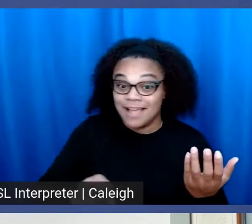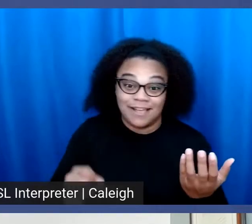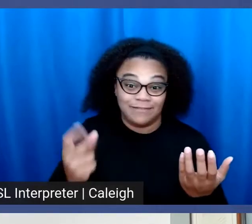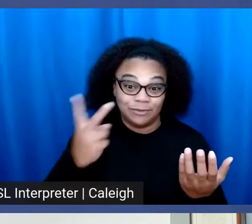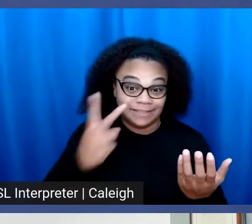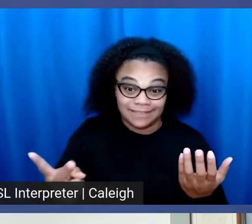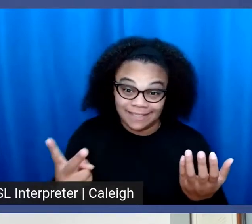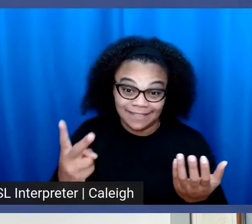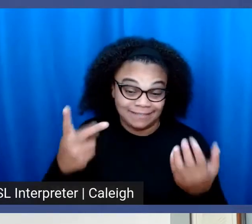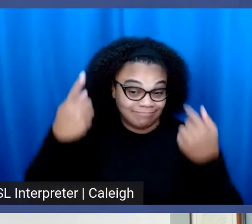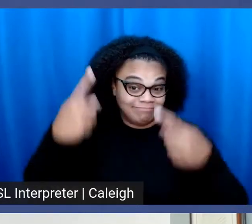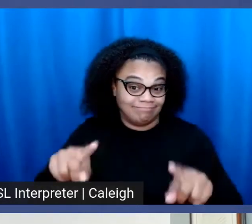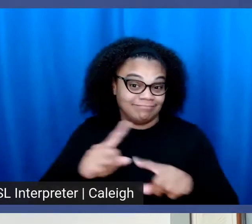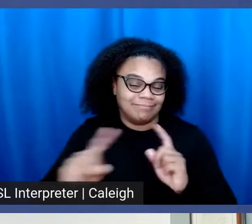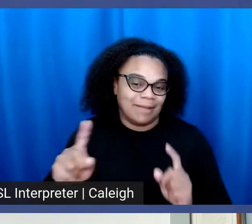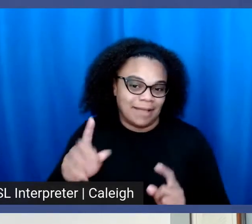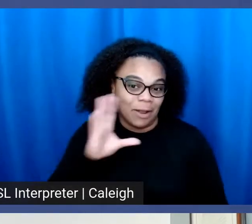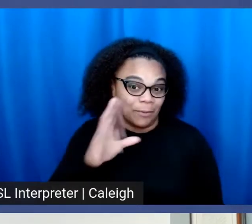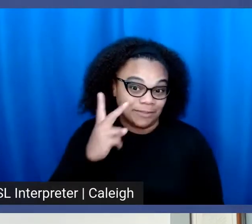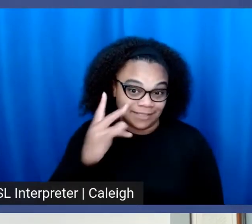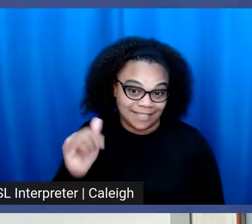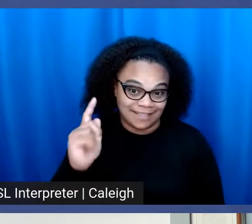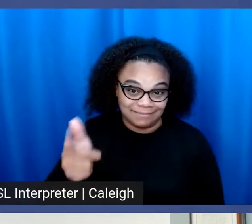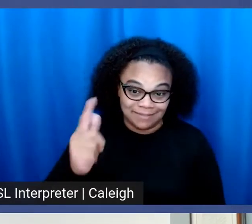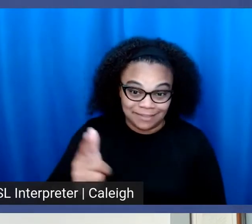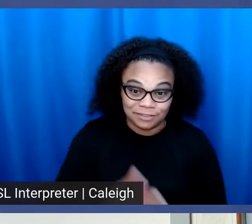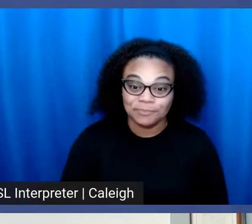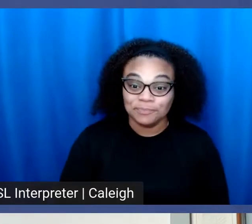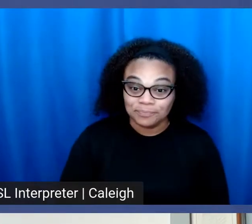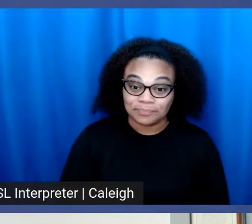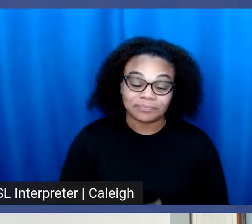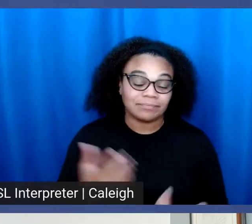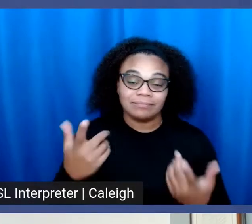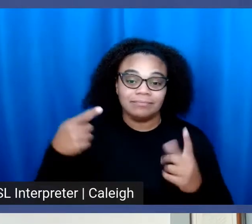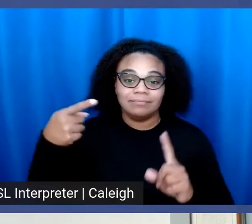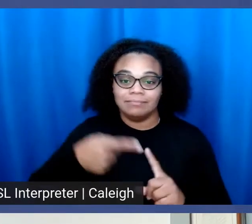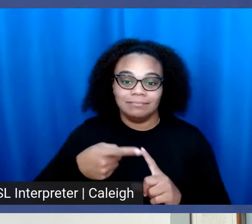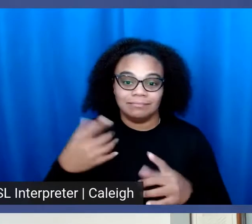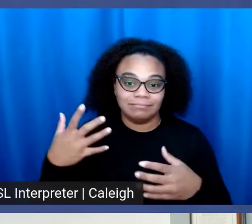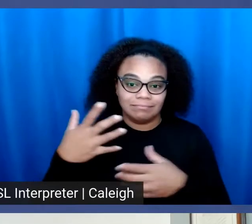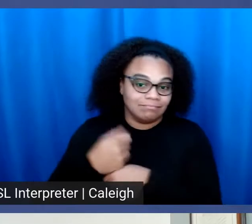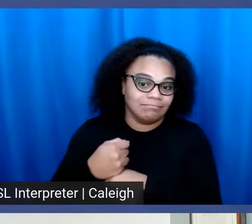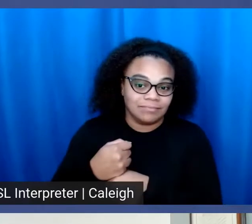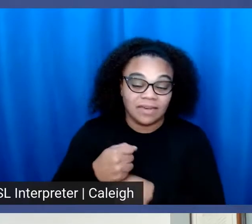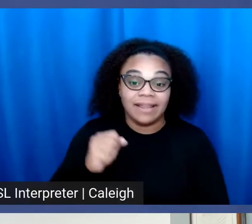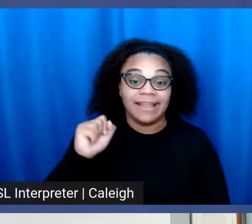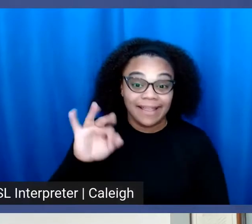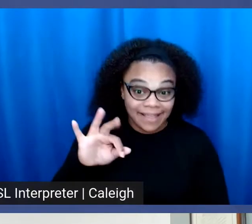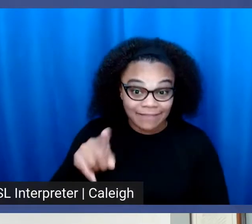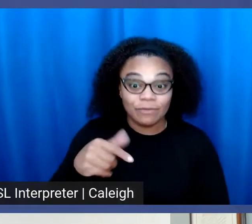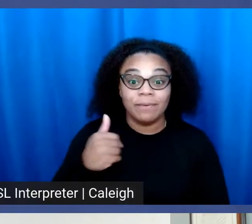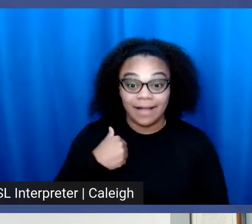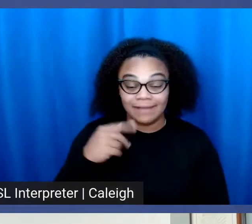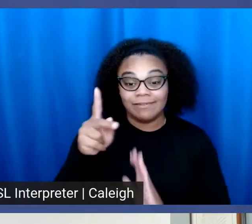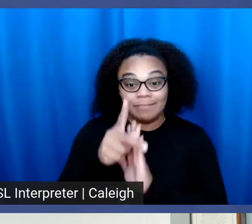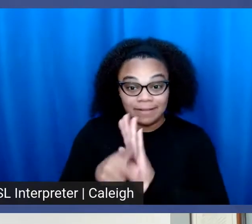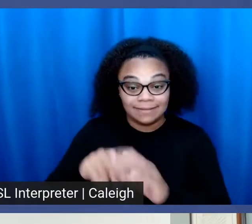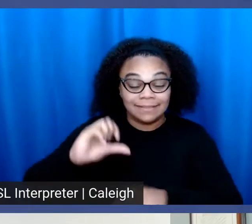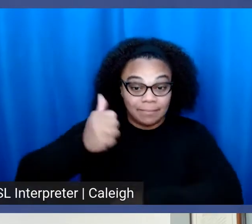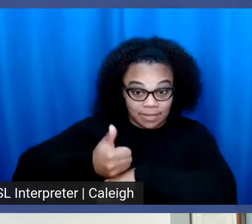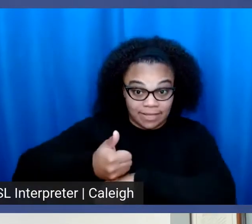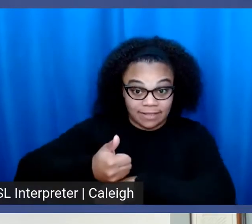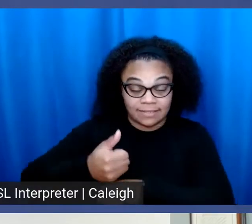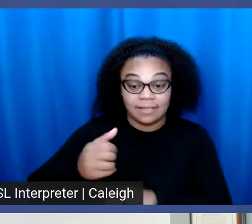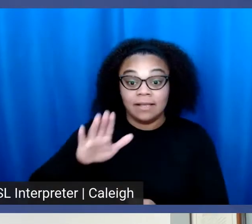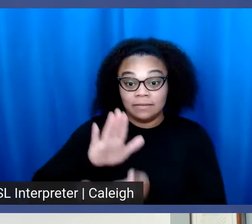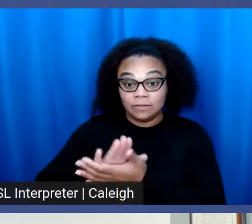that a little bit later. Long story short, if you have a policy in place and the school board members